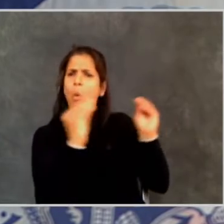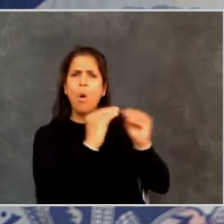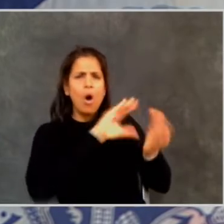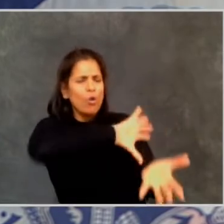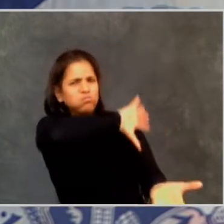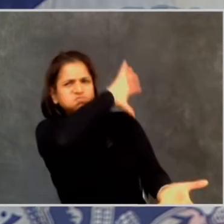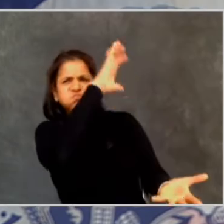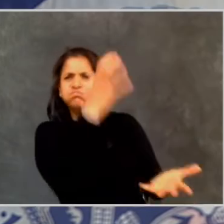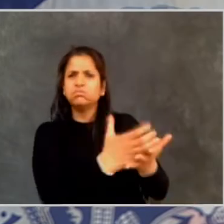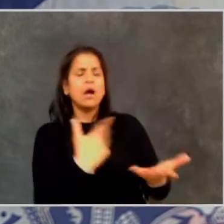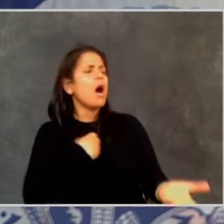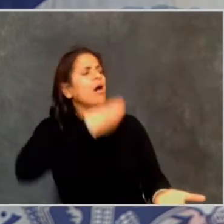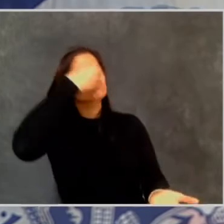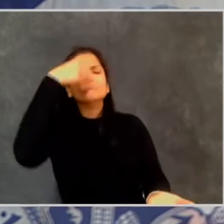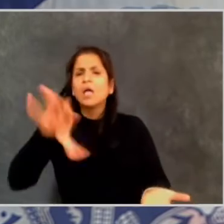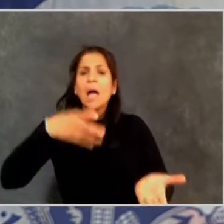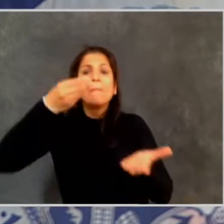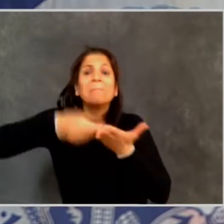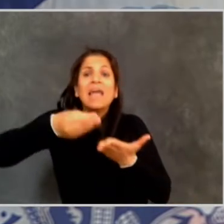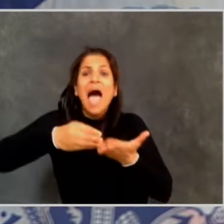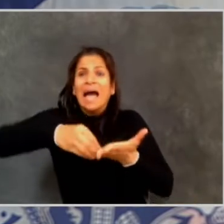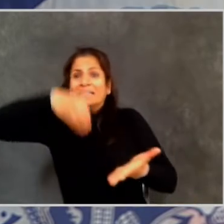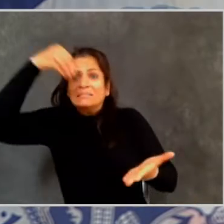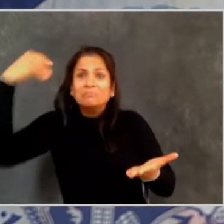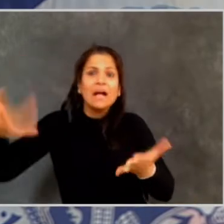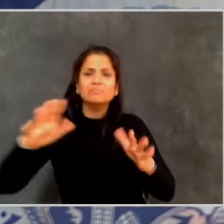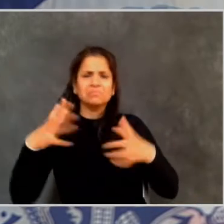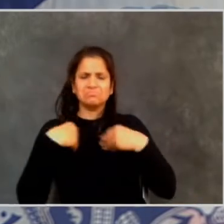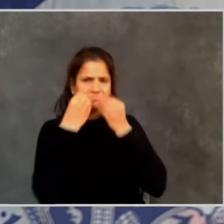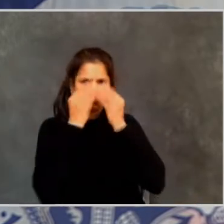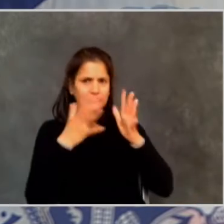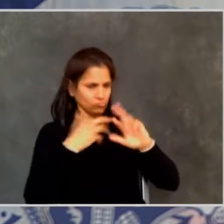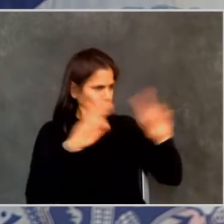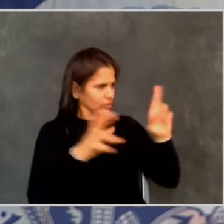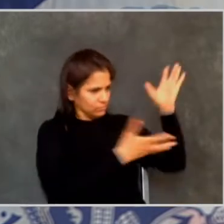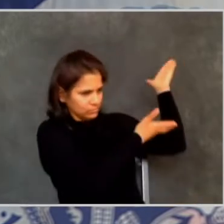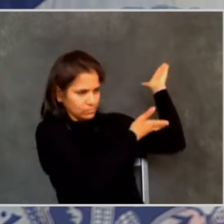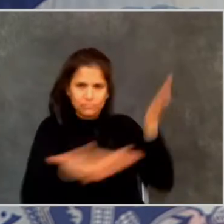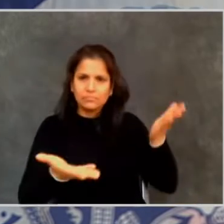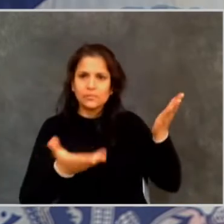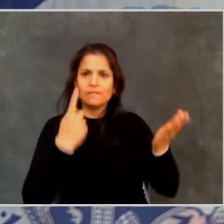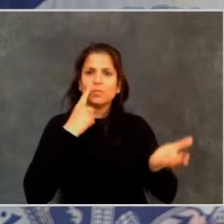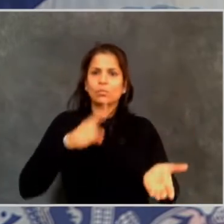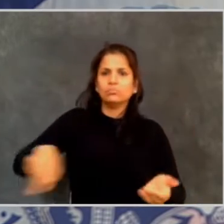Julia? Julia, can you hear us? Hi, Mr. Mayor. How are you? Good. How you doing?